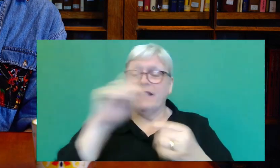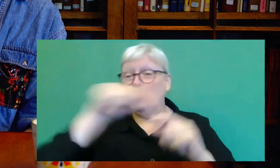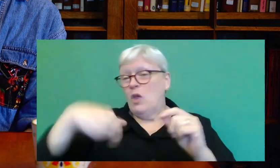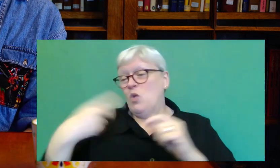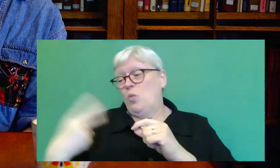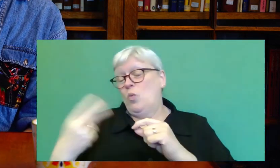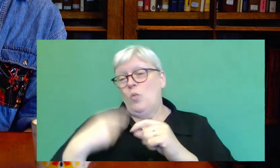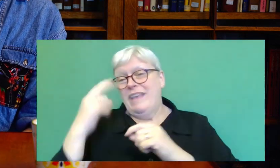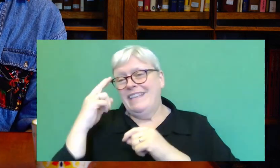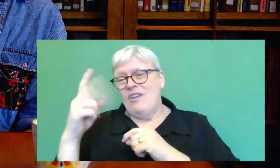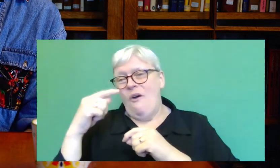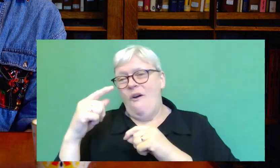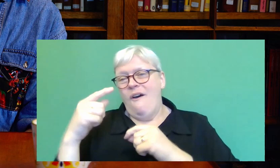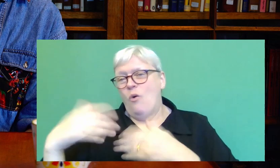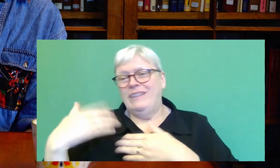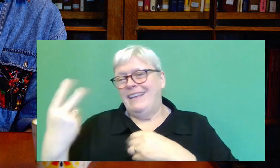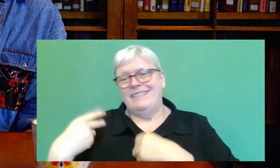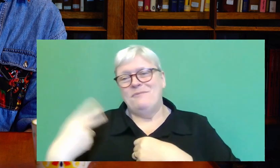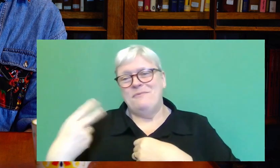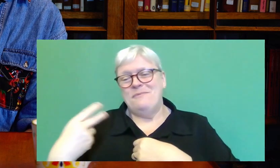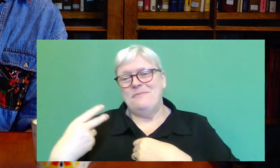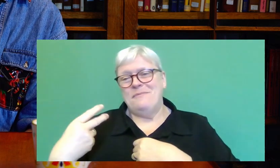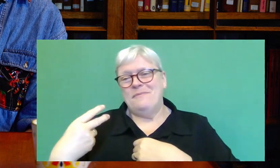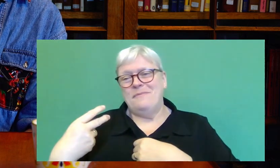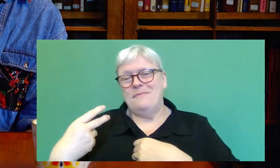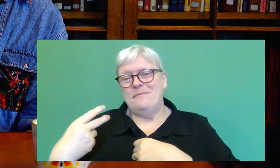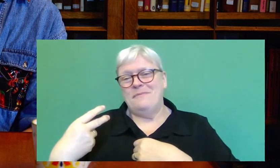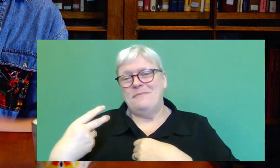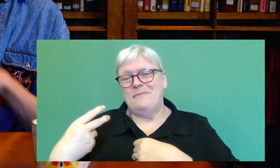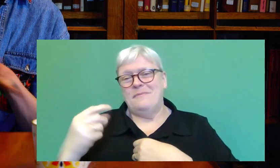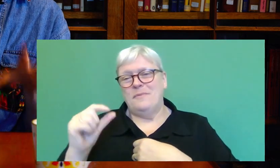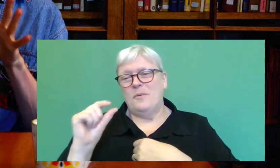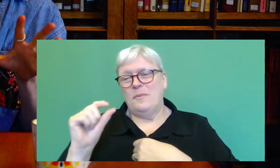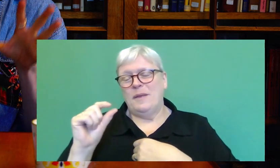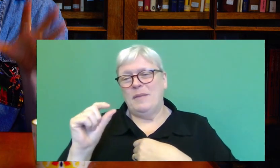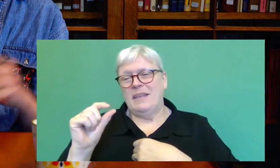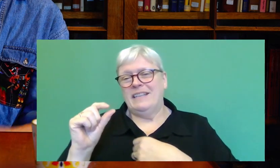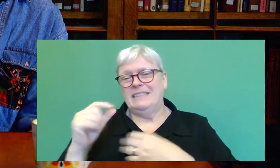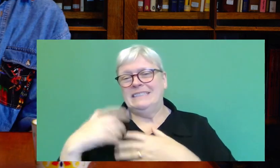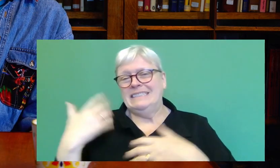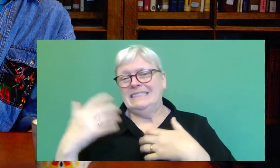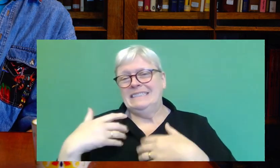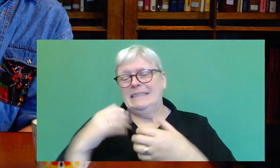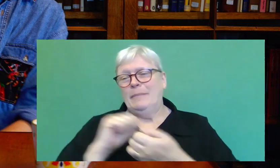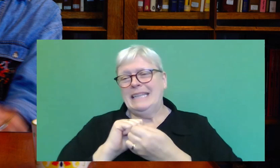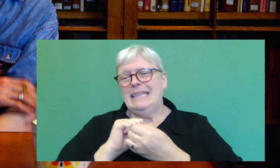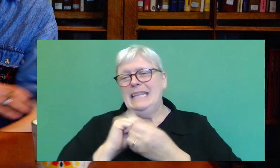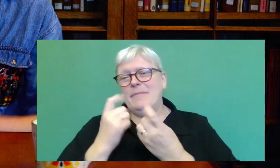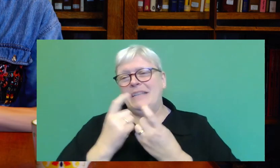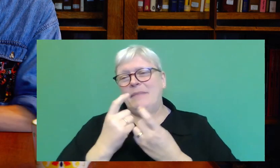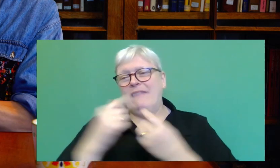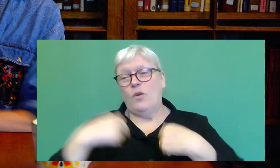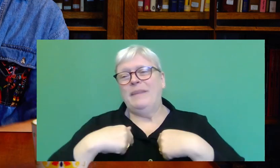the truck saw, I guess, was just a little bit of a provocation about and keeping a little spot for me in the same way that we kept